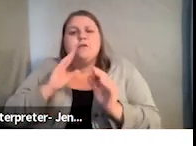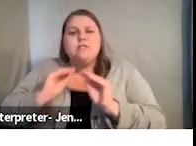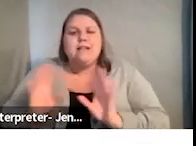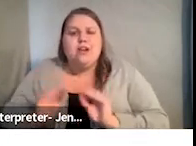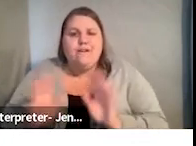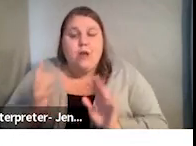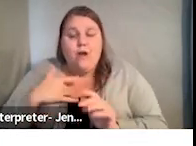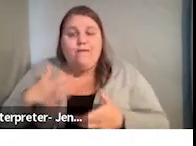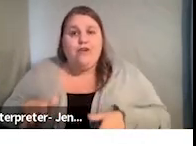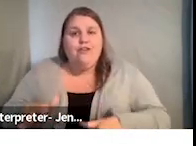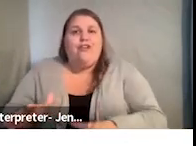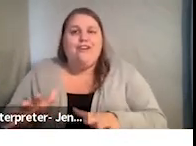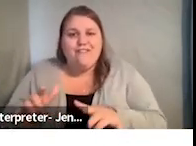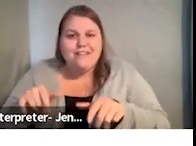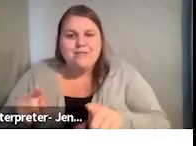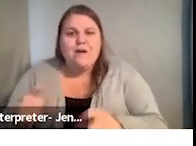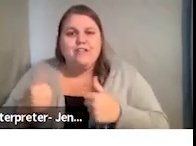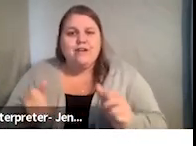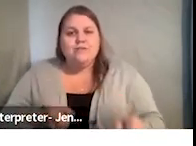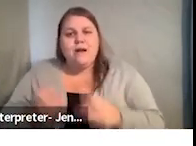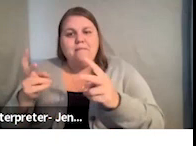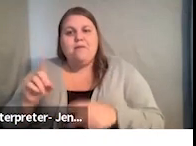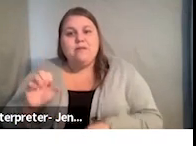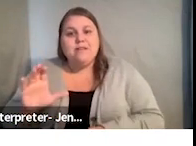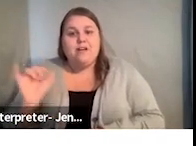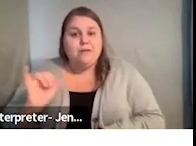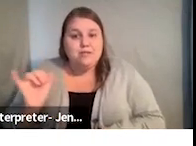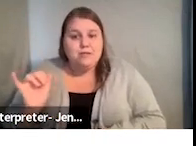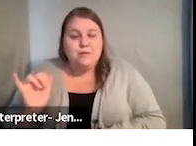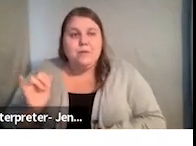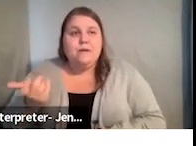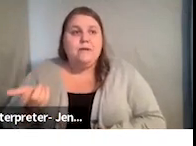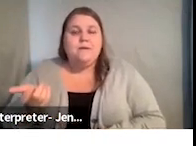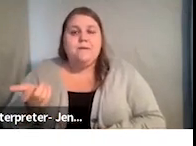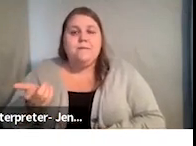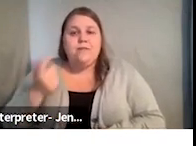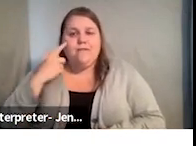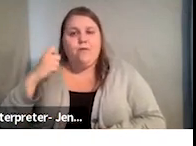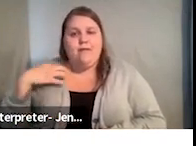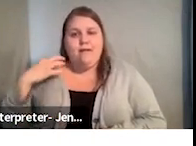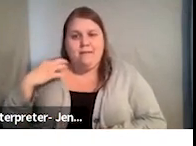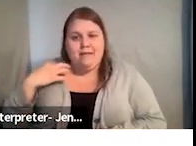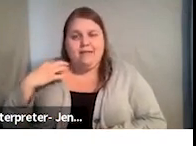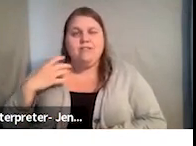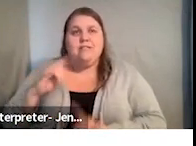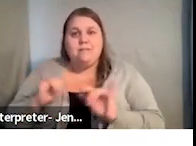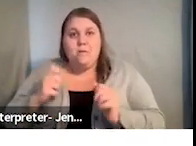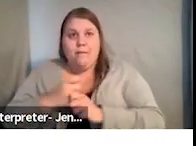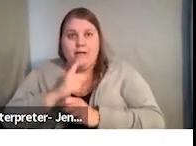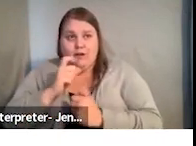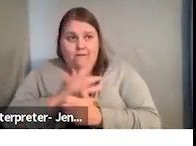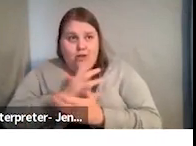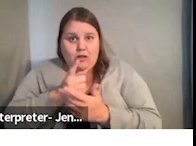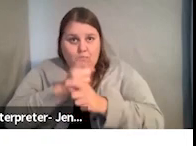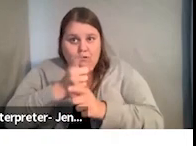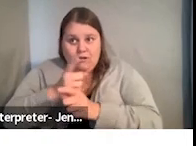you're a nervous wreck when you're getting ready to upload your documents onto the application, and you want to make sure it's right, so